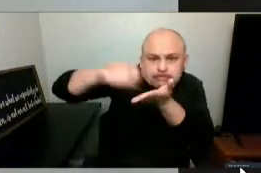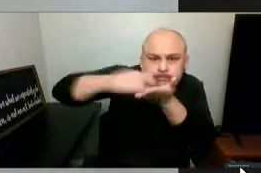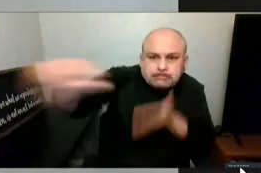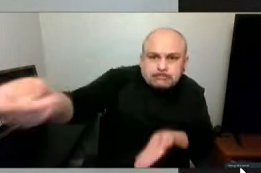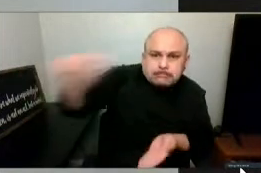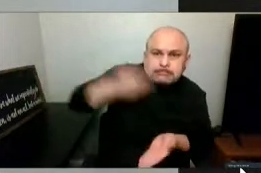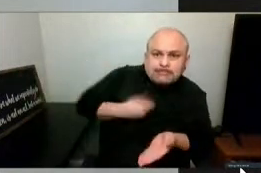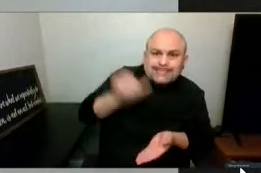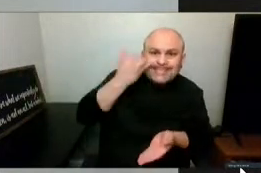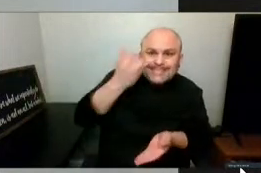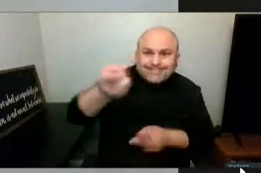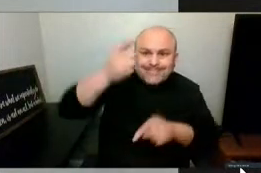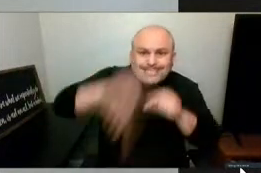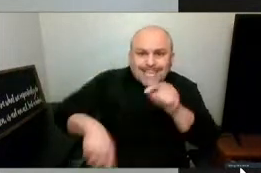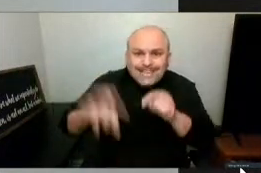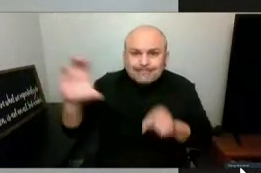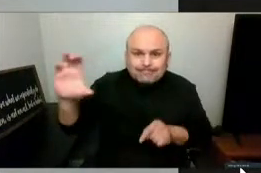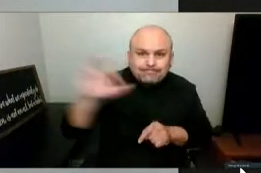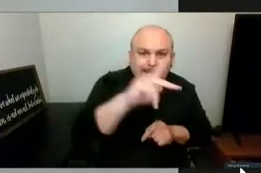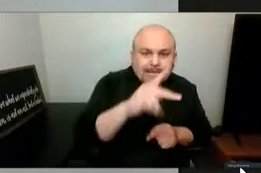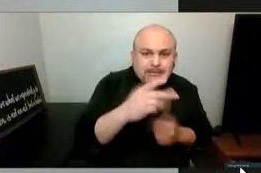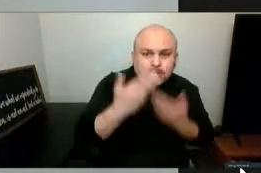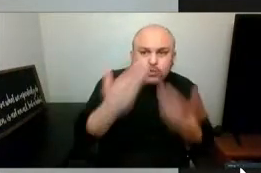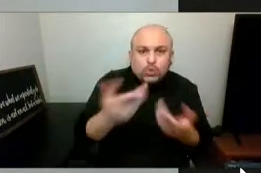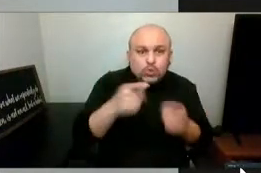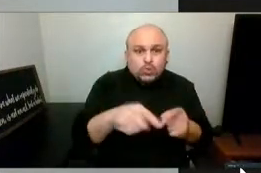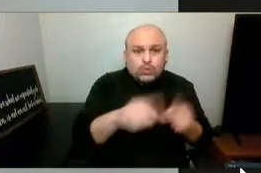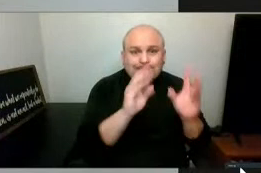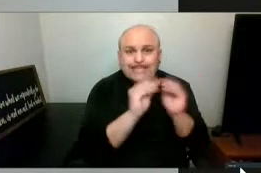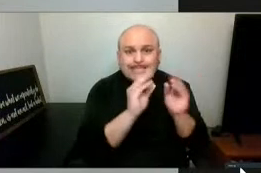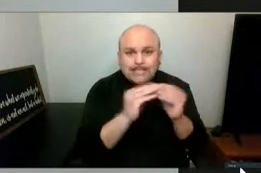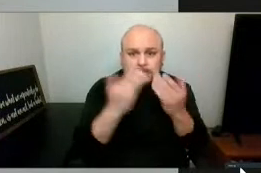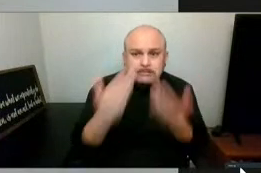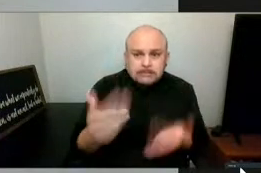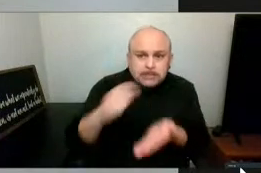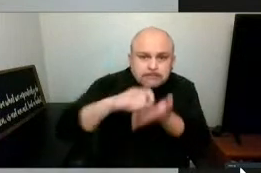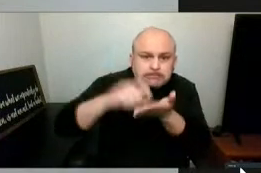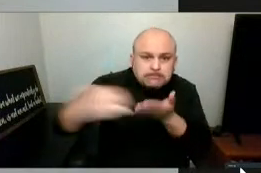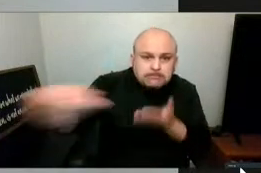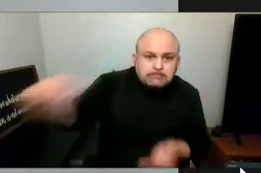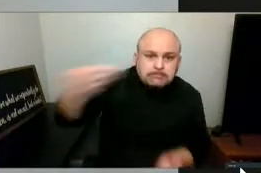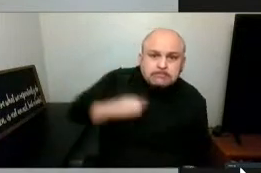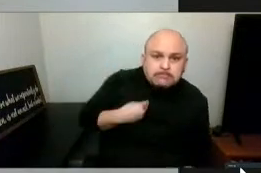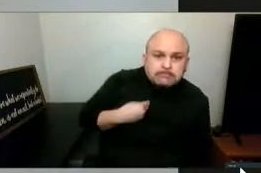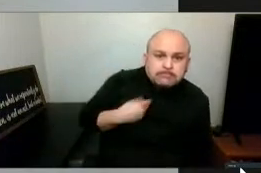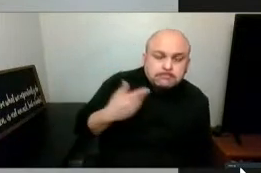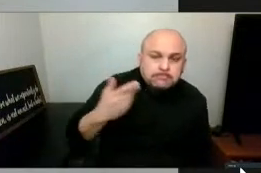on with us during this session.